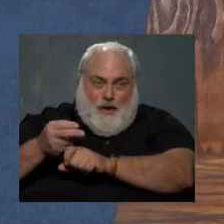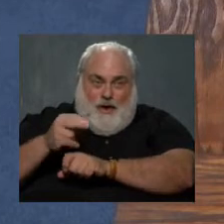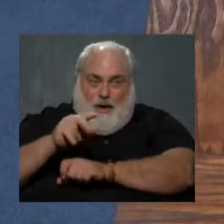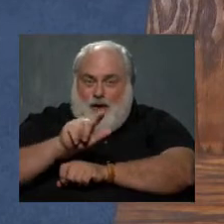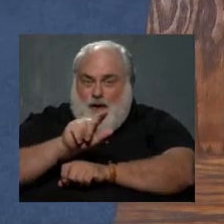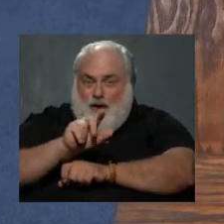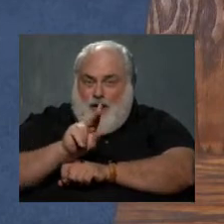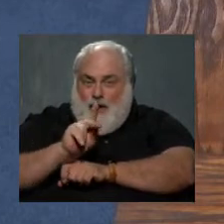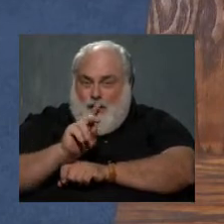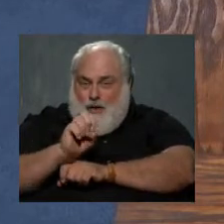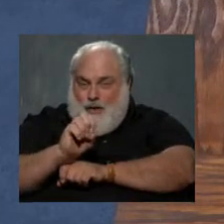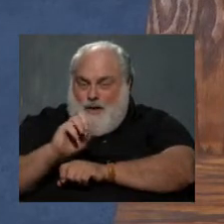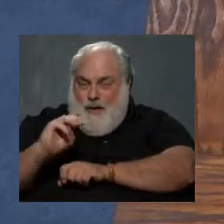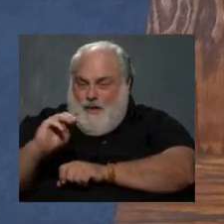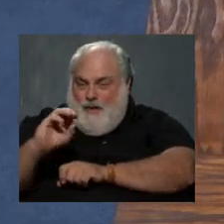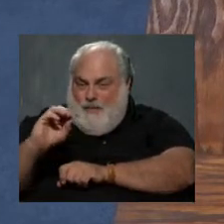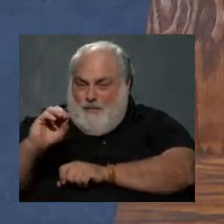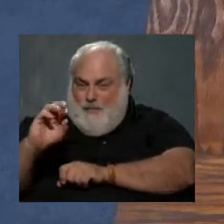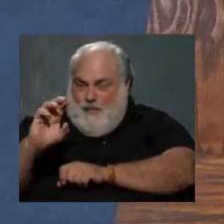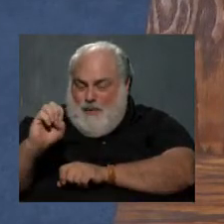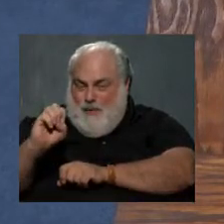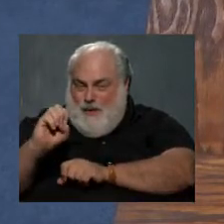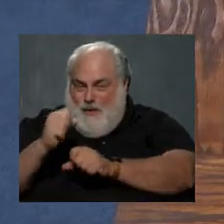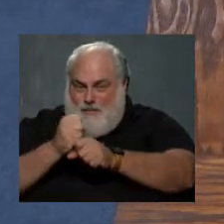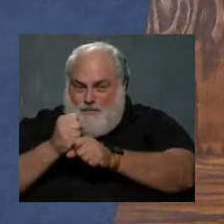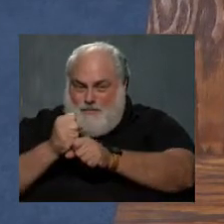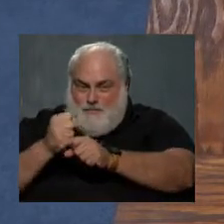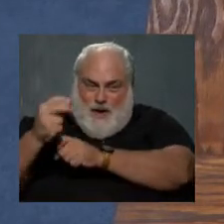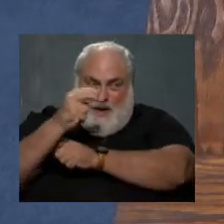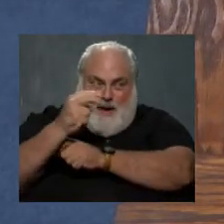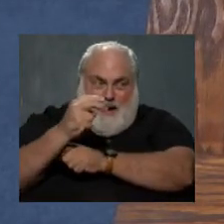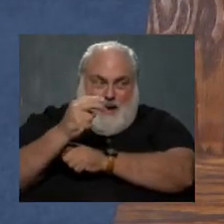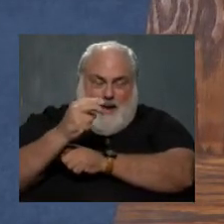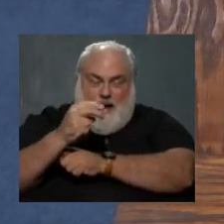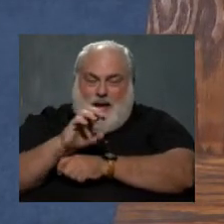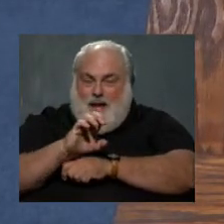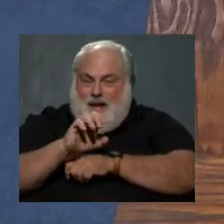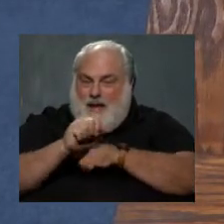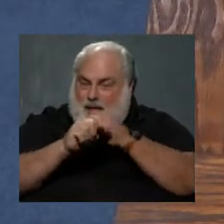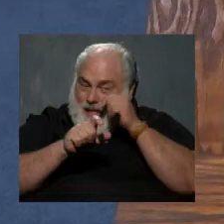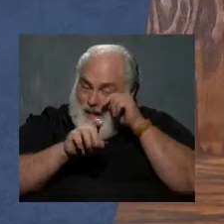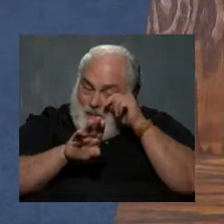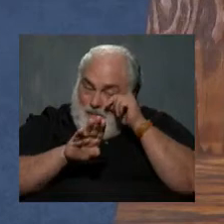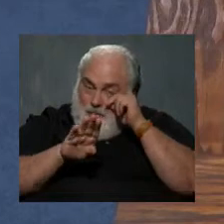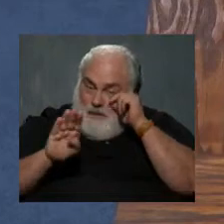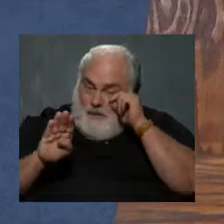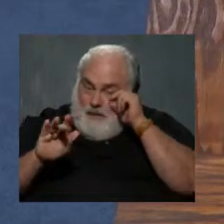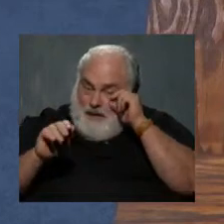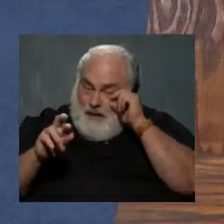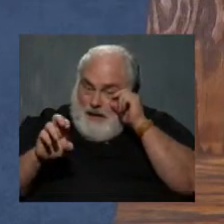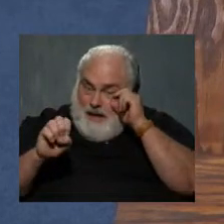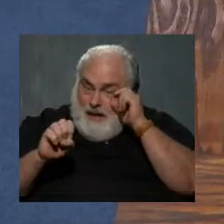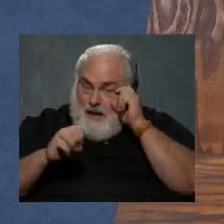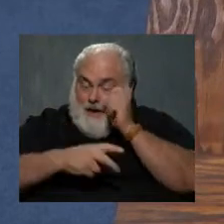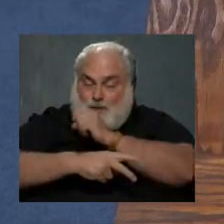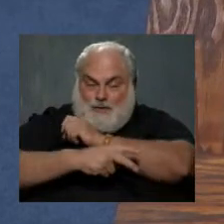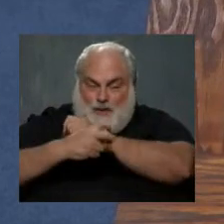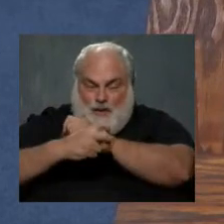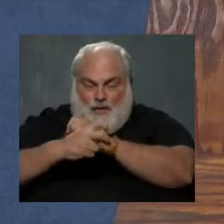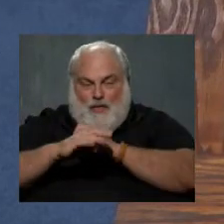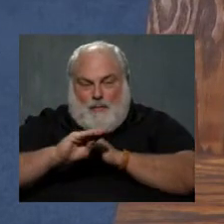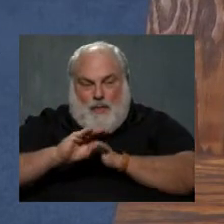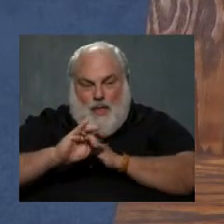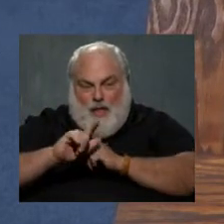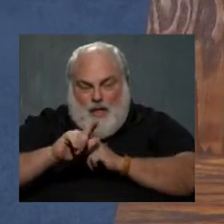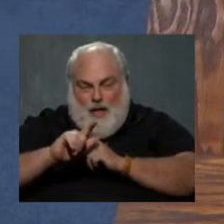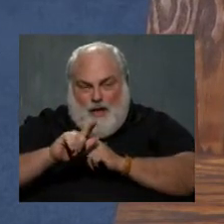named Luke Moore put the team ahead. Caleb Blair stole the ball from the other team just before time